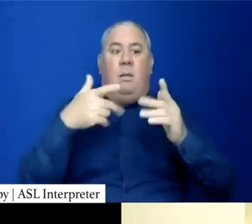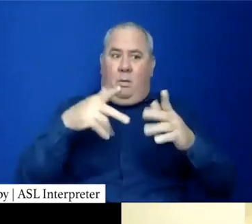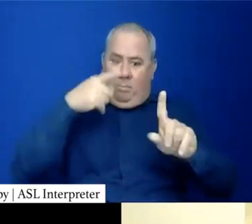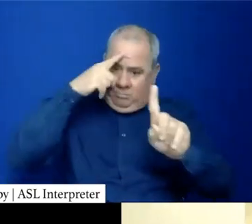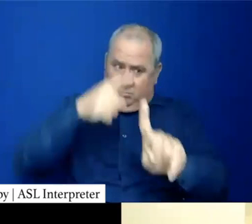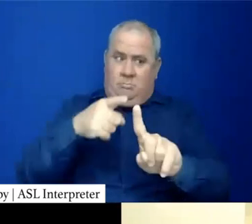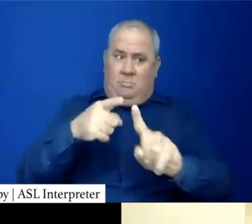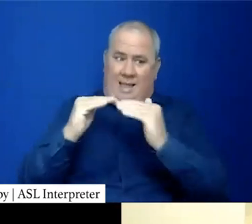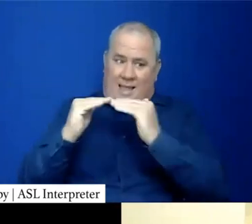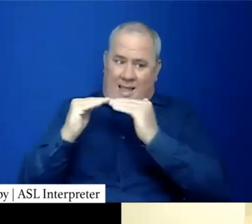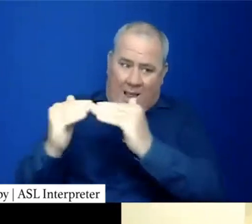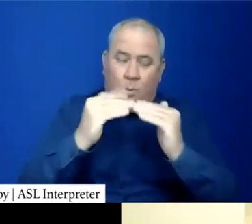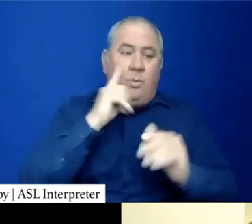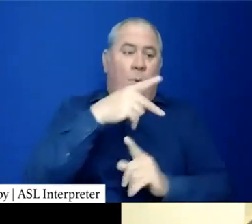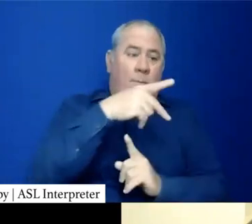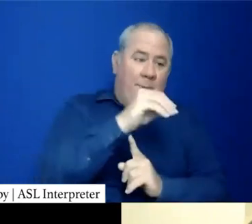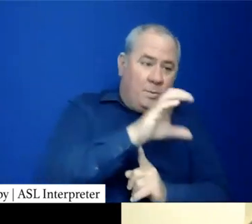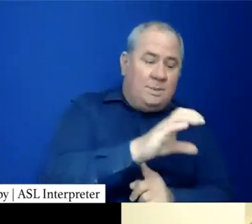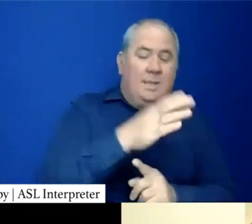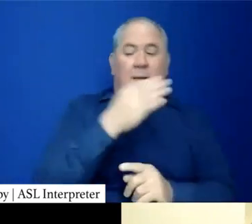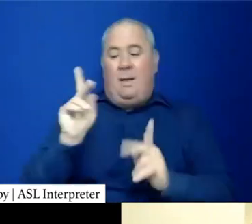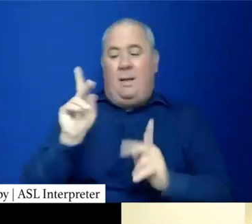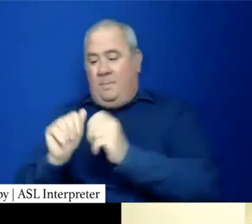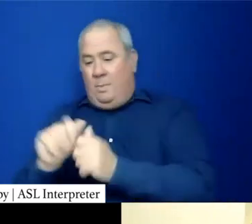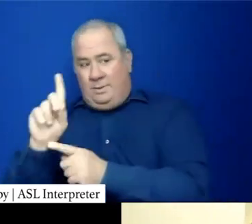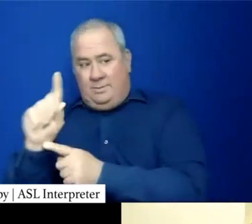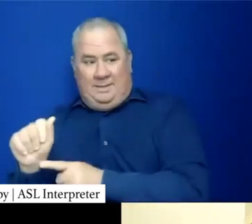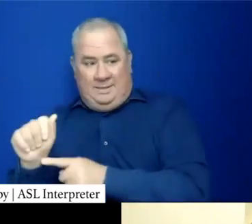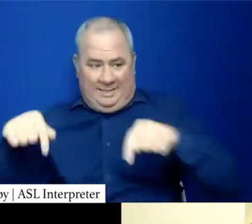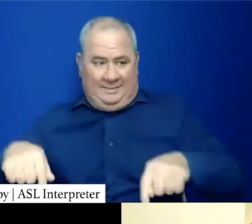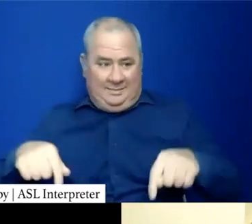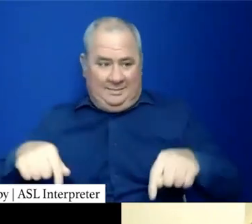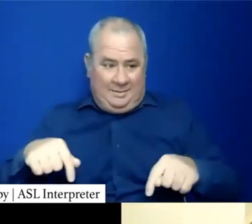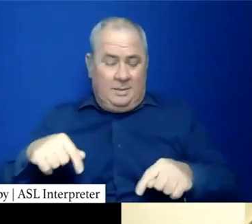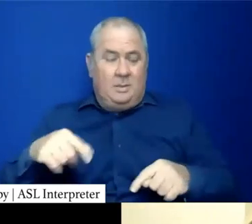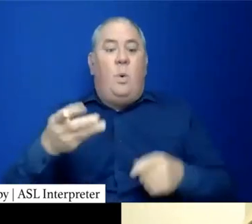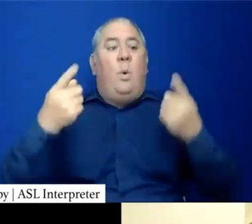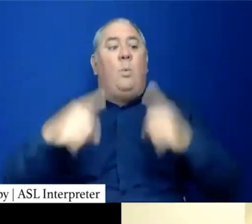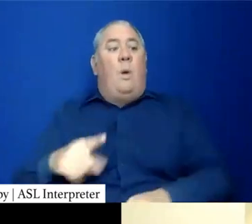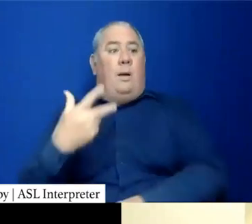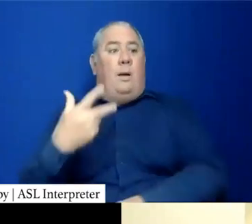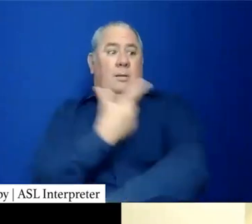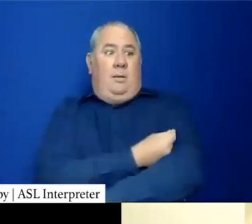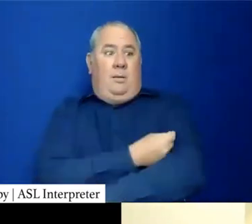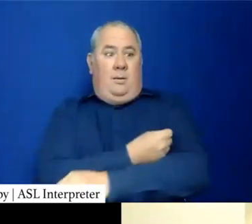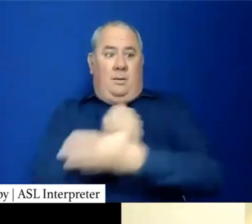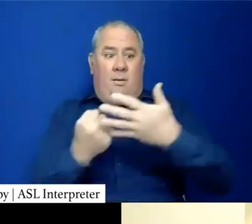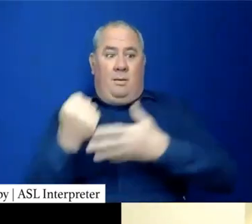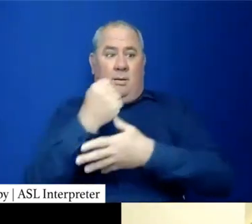in the country at this point. And also, when vaccine prioritization came around, we had the exact same problem. So,